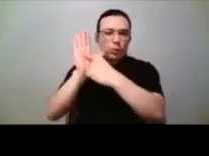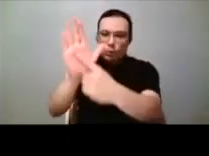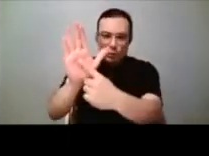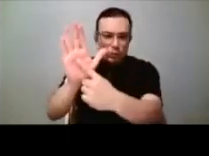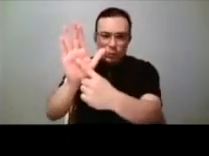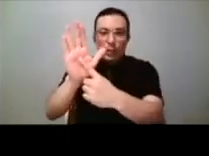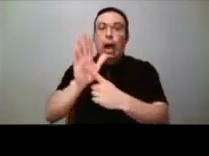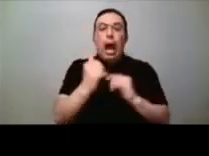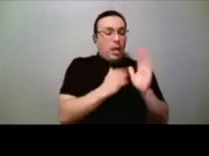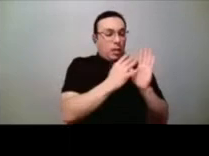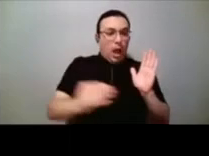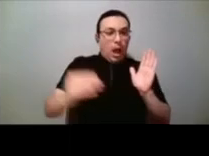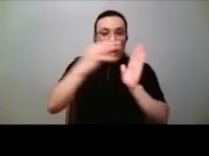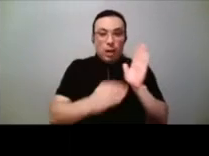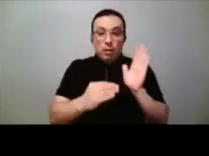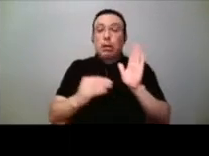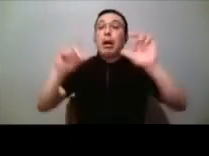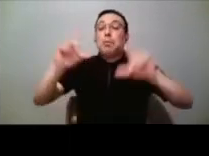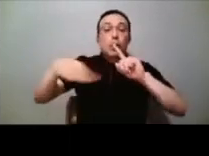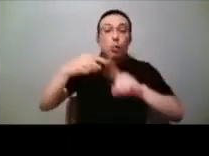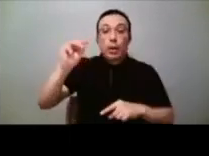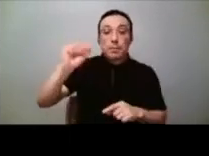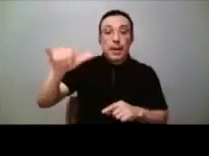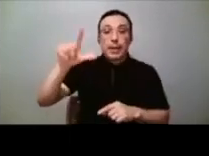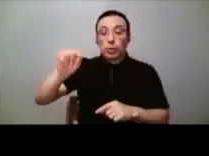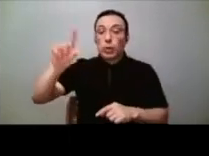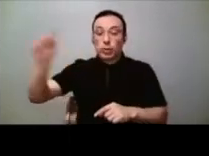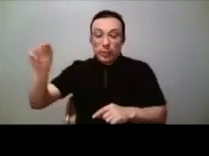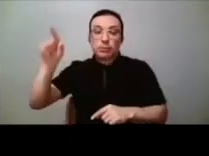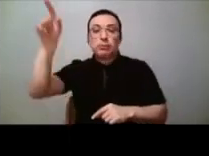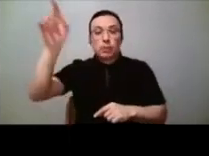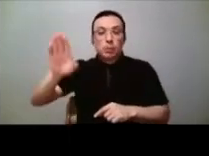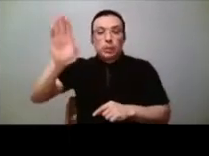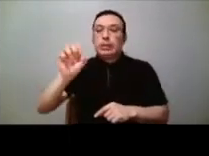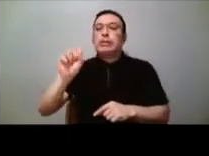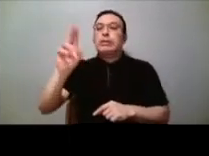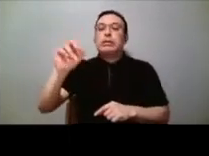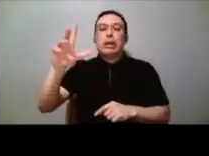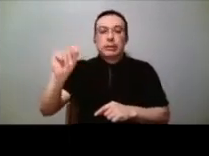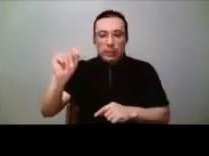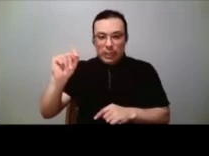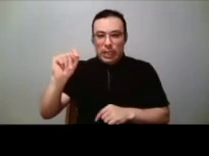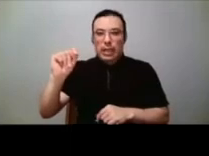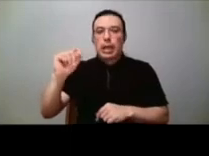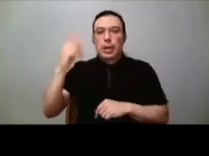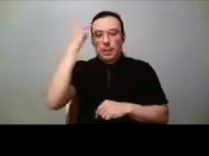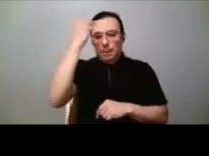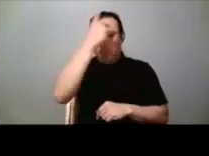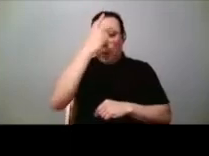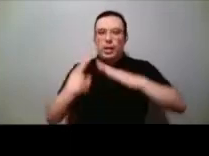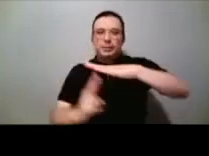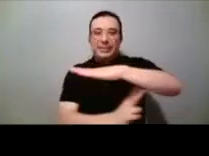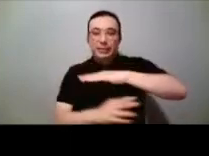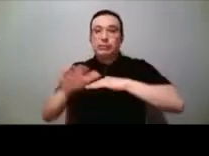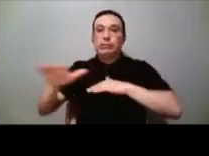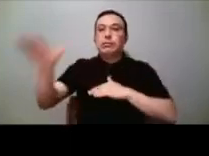was shot in May 2020 at Brooklyn Sunset Park Pier, when over 20,000 died in less than two months, overwhelming the